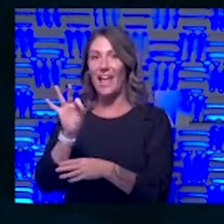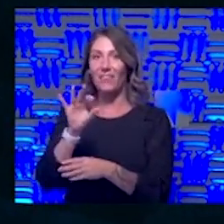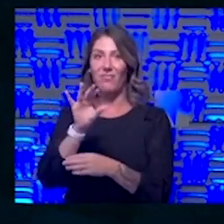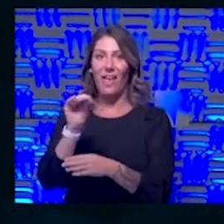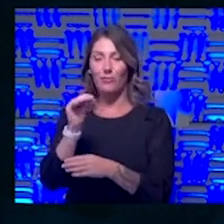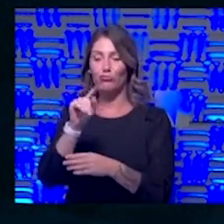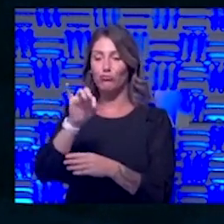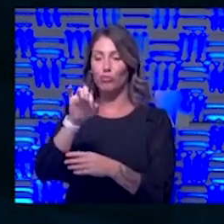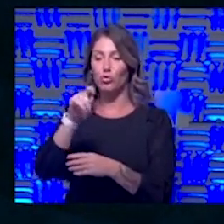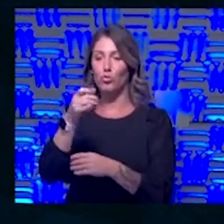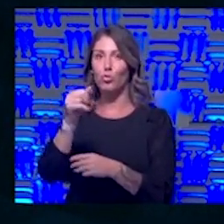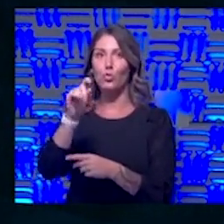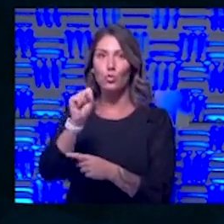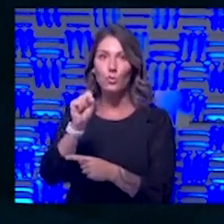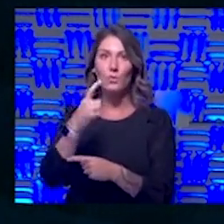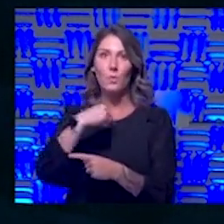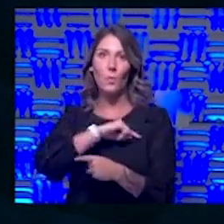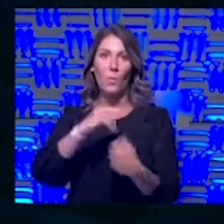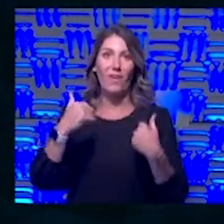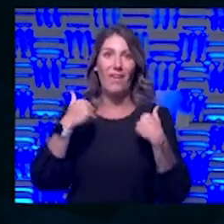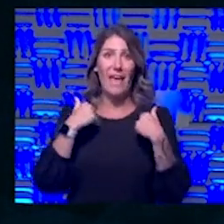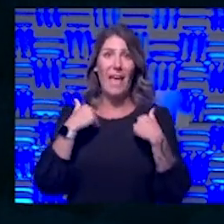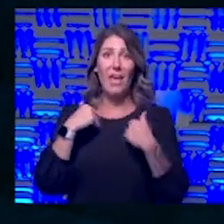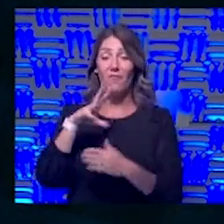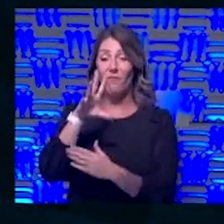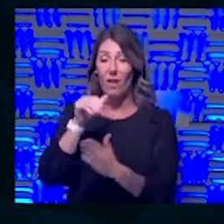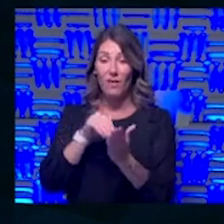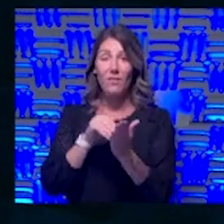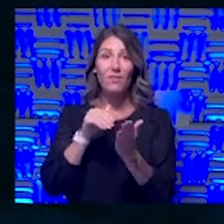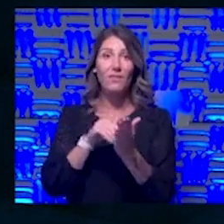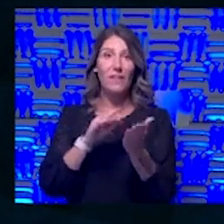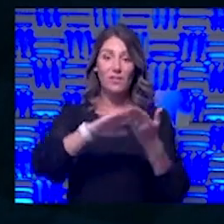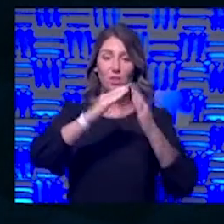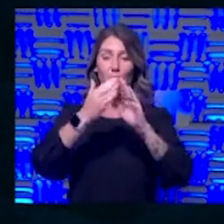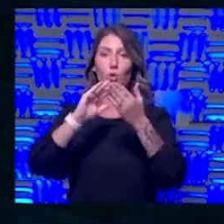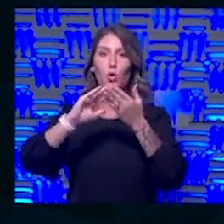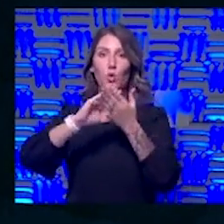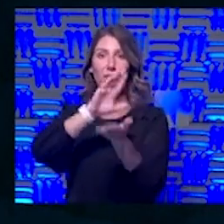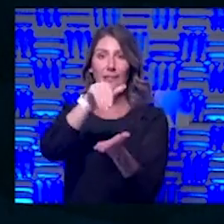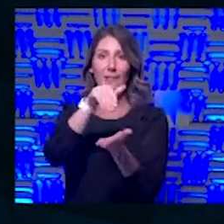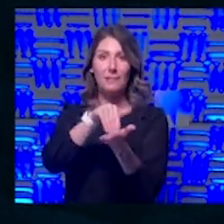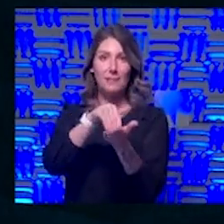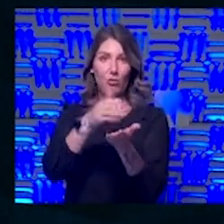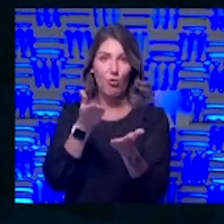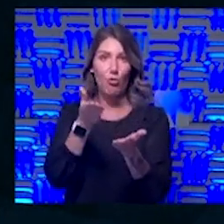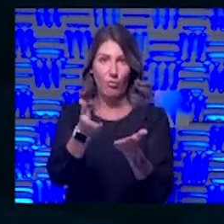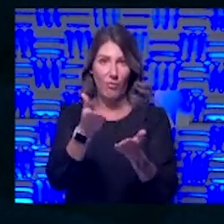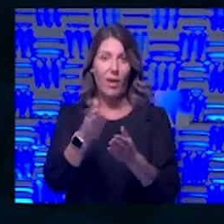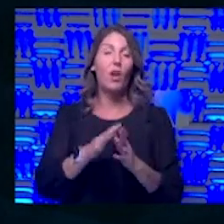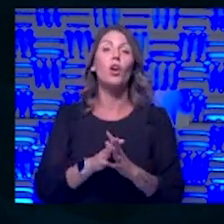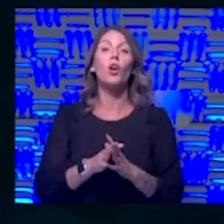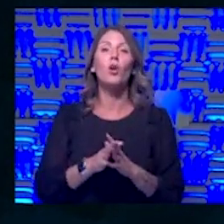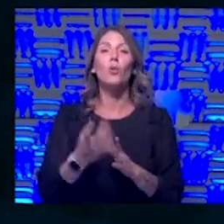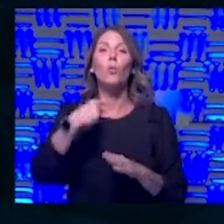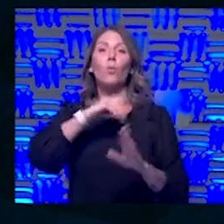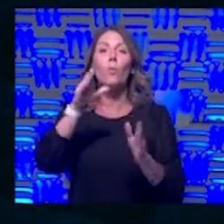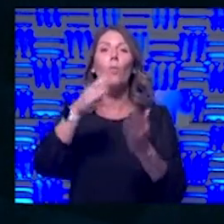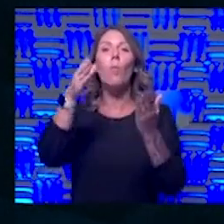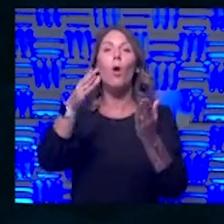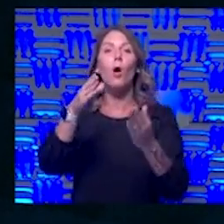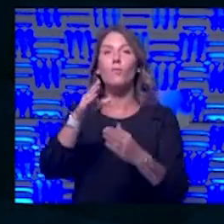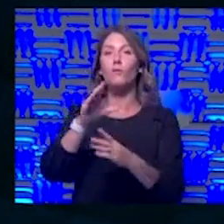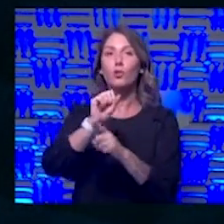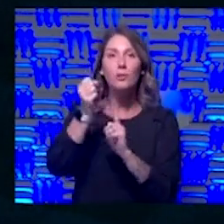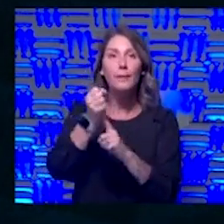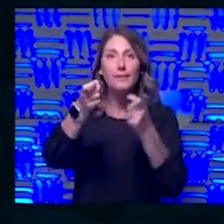homes as well as a 5,000 square foot community center on site where we offer case management,